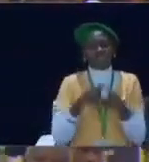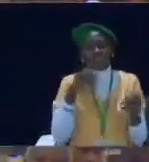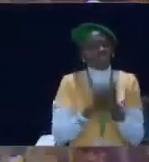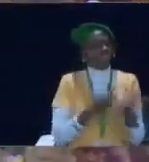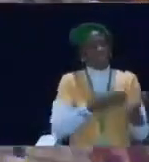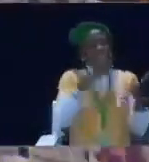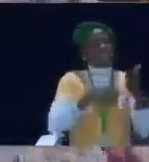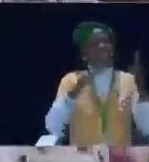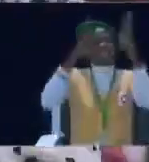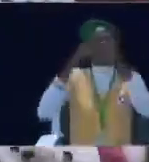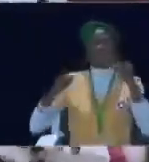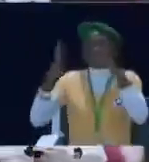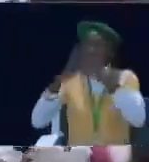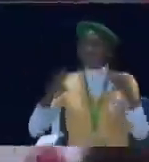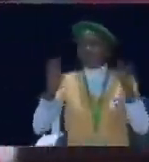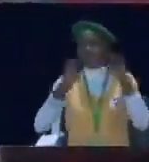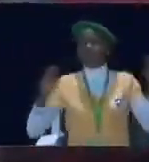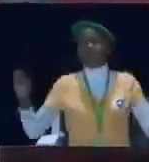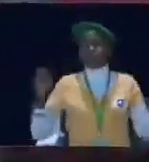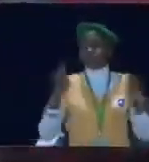a city.